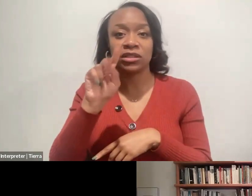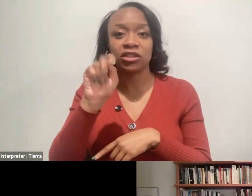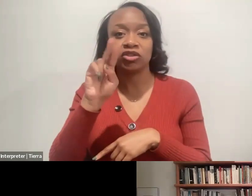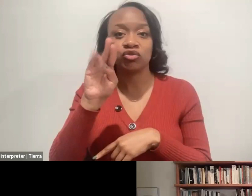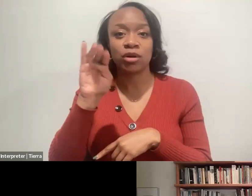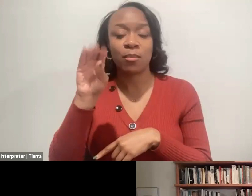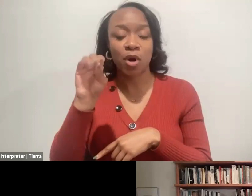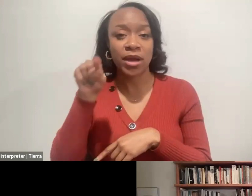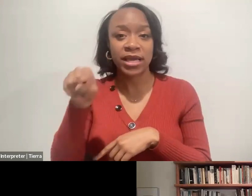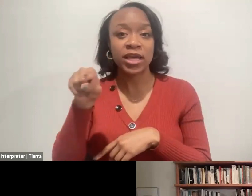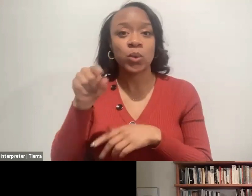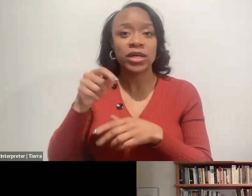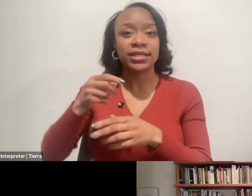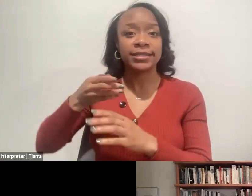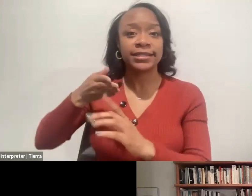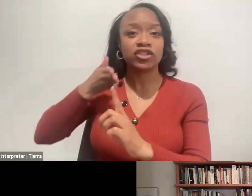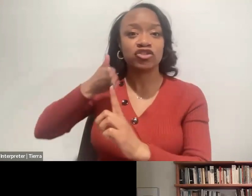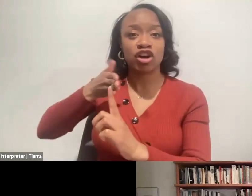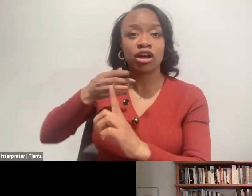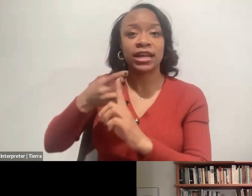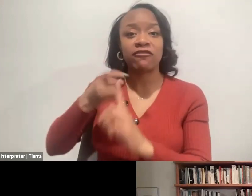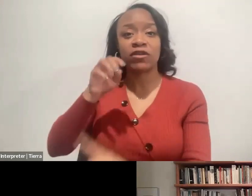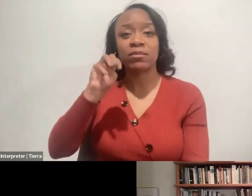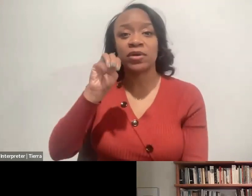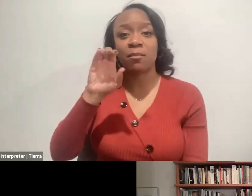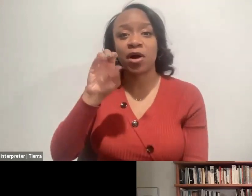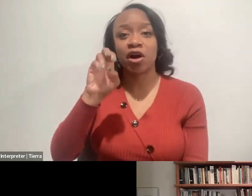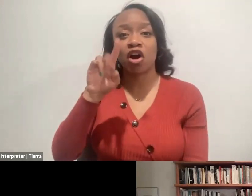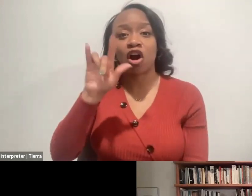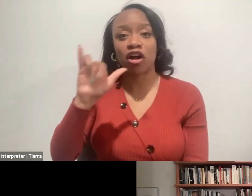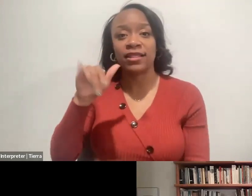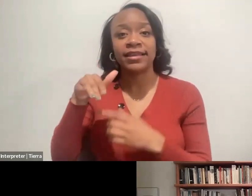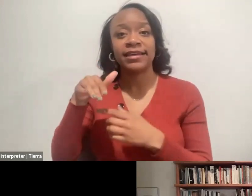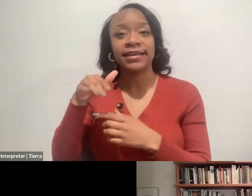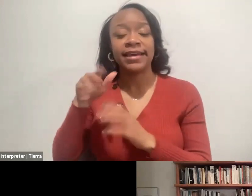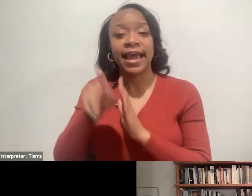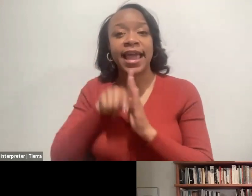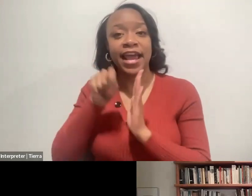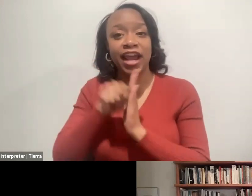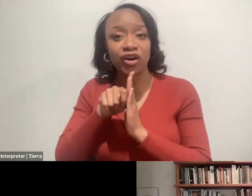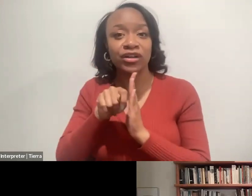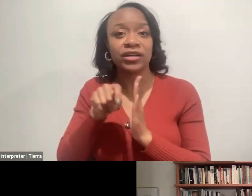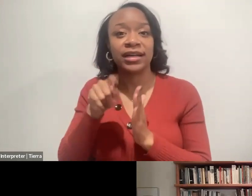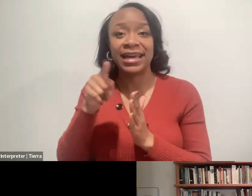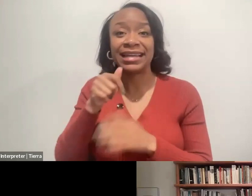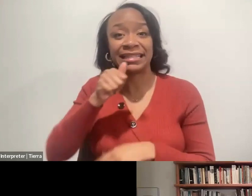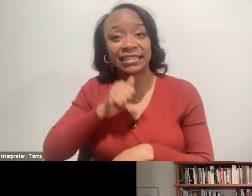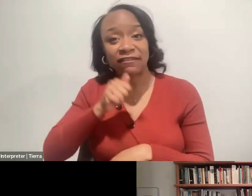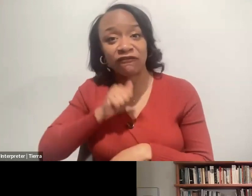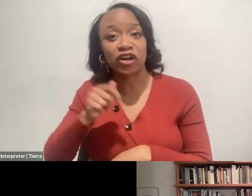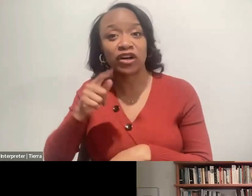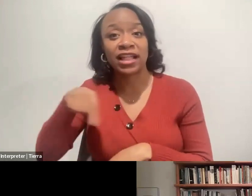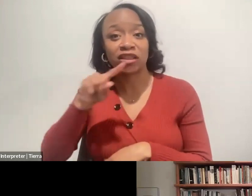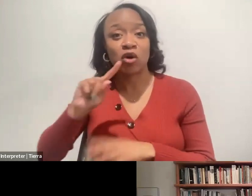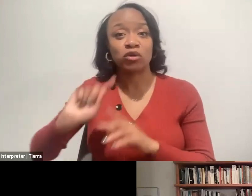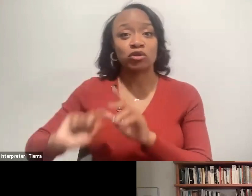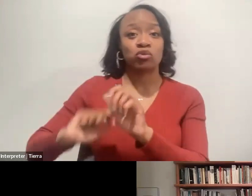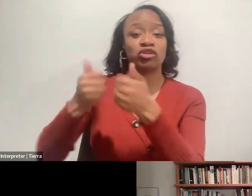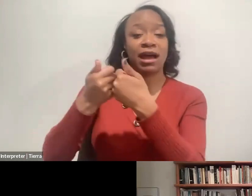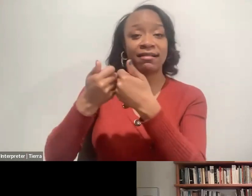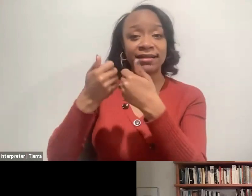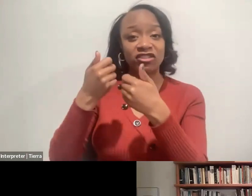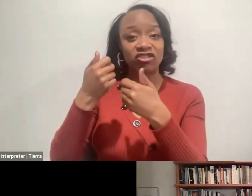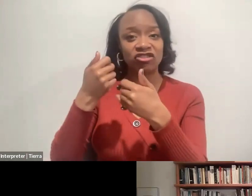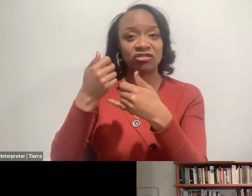McCarthy era and suffered as a result, as those who challenged institutionalized violence so often do. I think